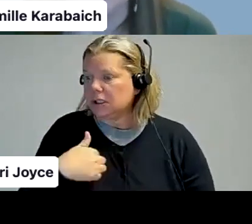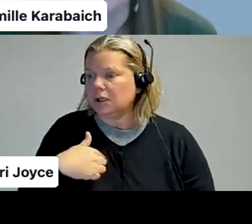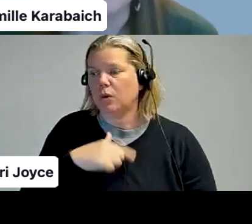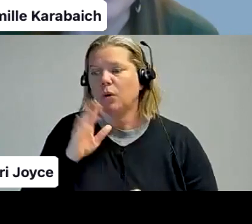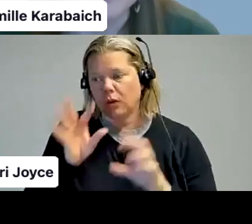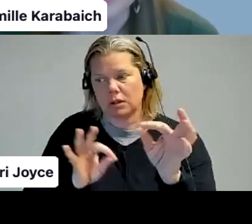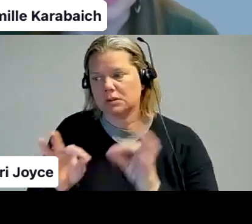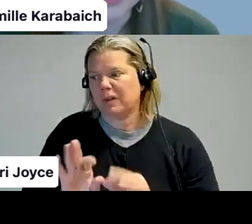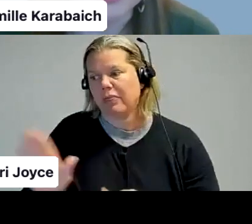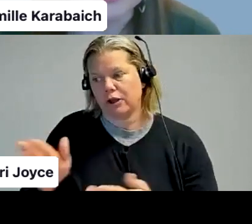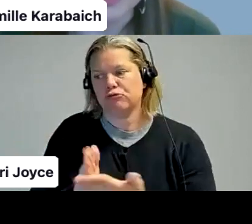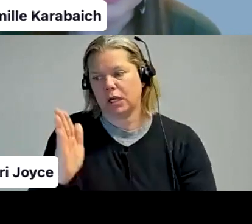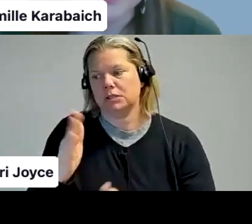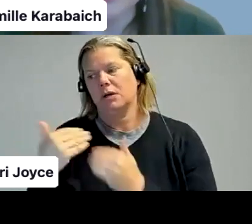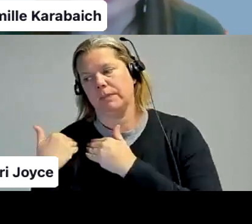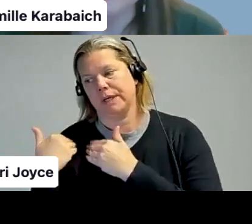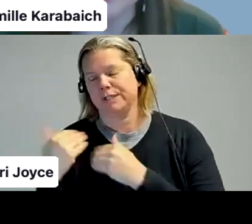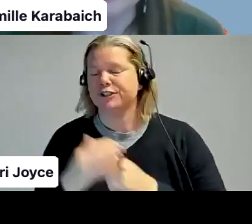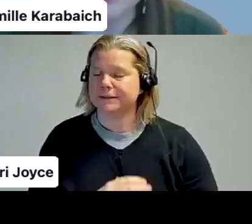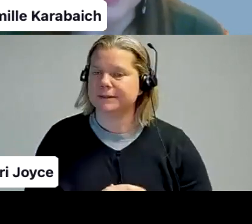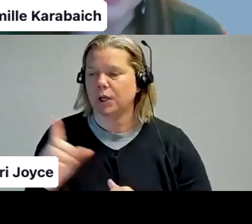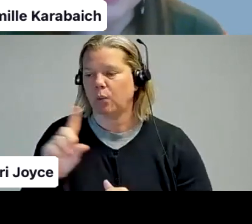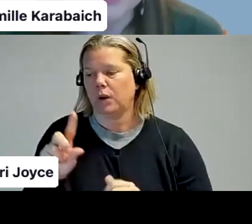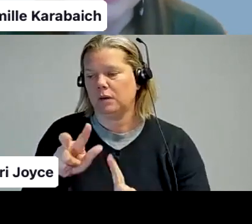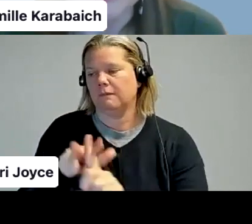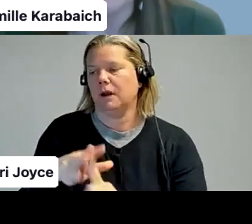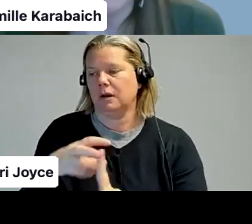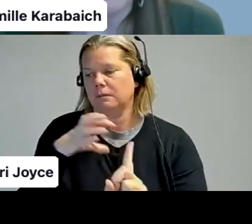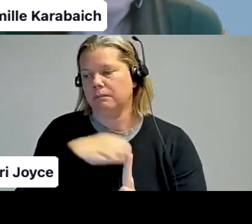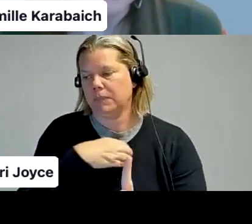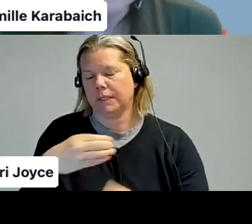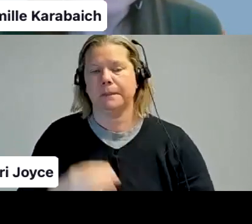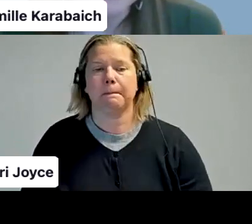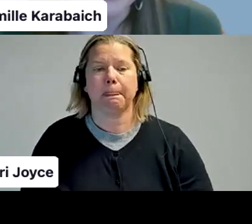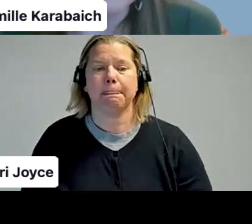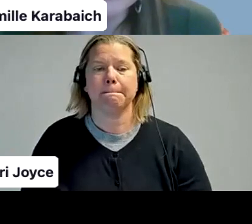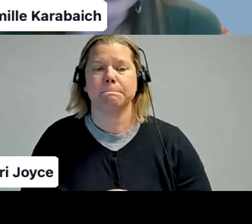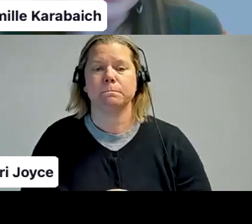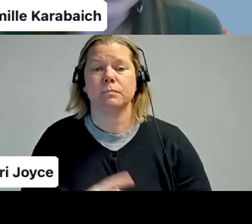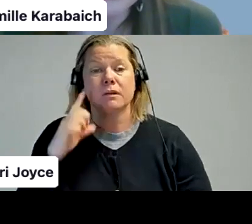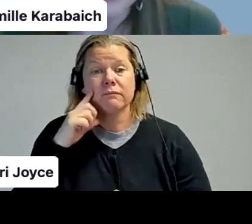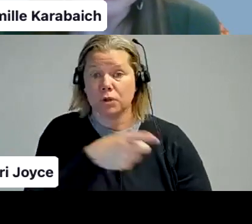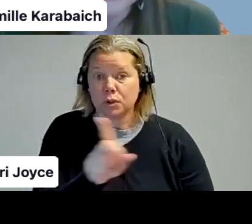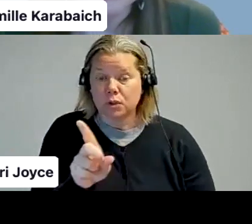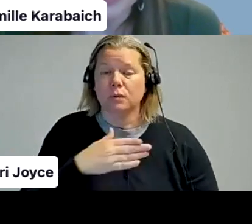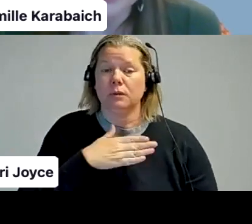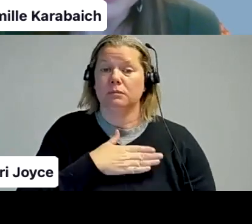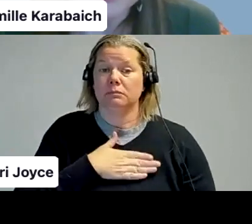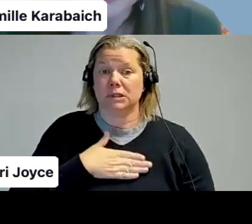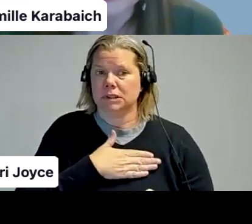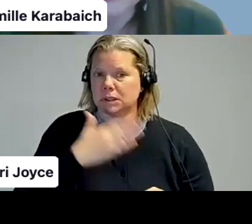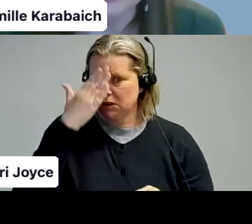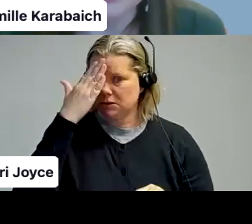them of their rights and obligations as well as where they can file a complaint. On your end, do note the facts of what